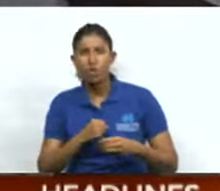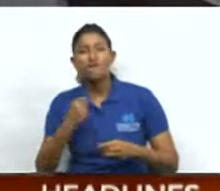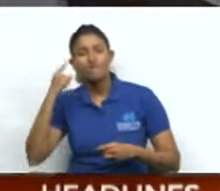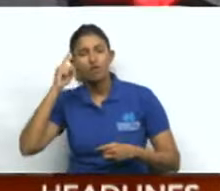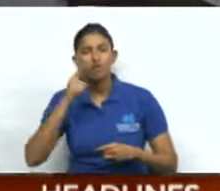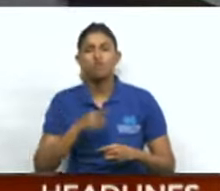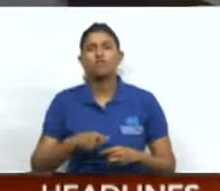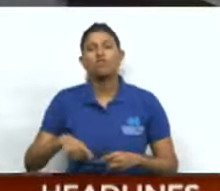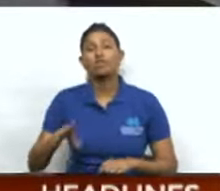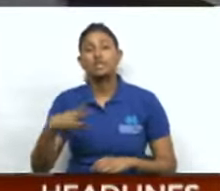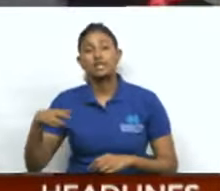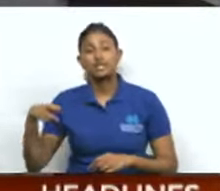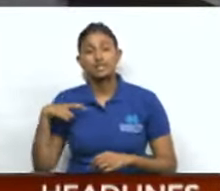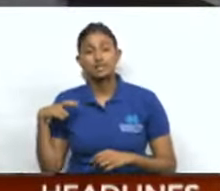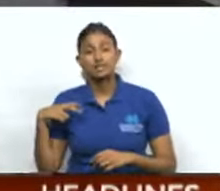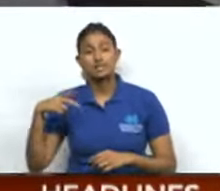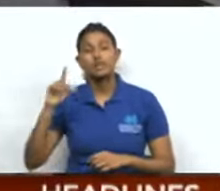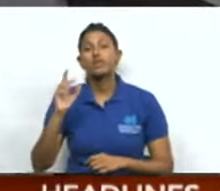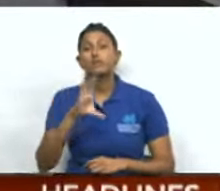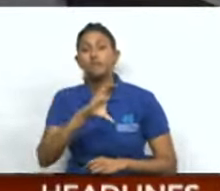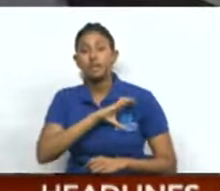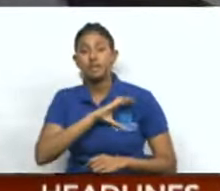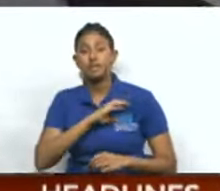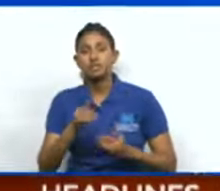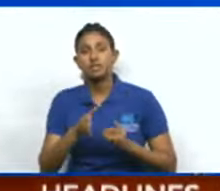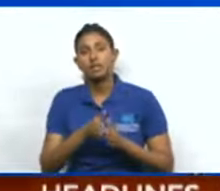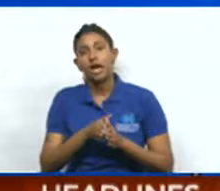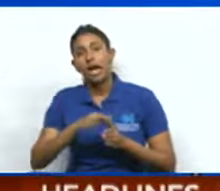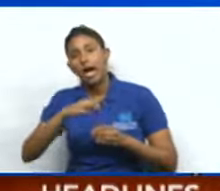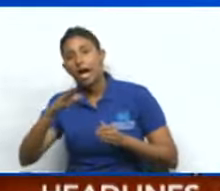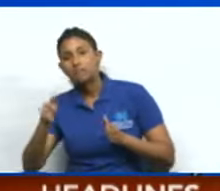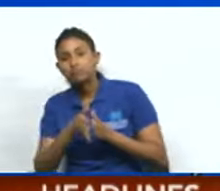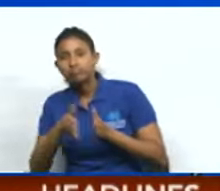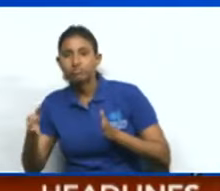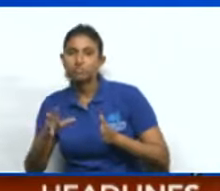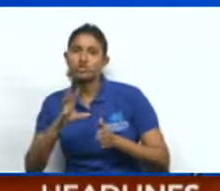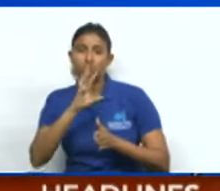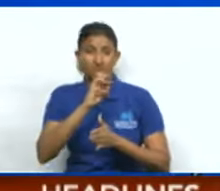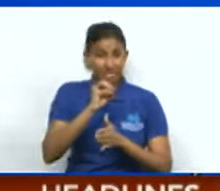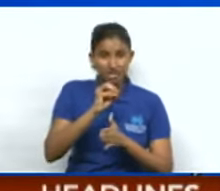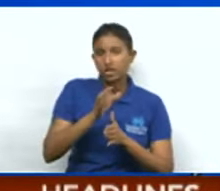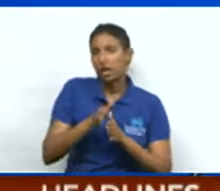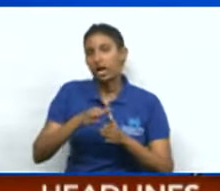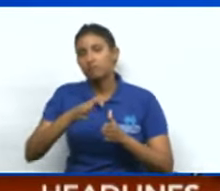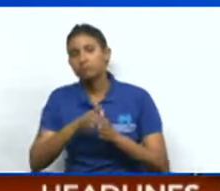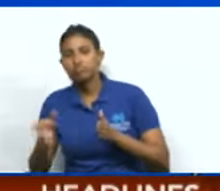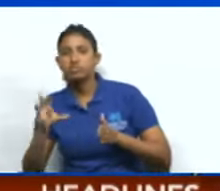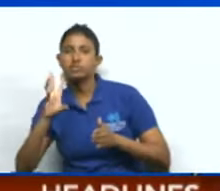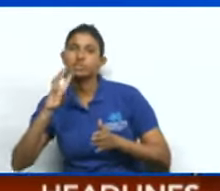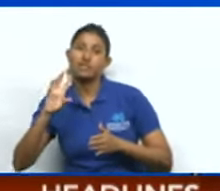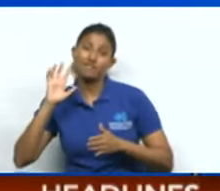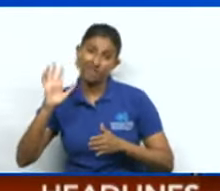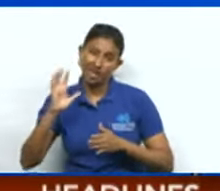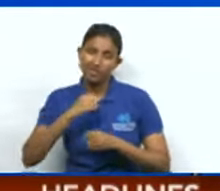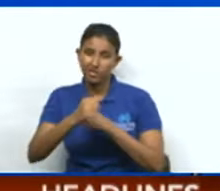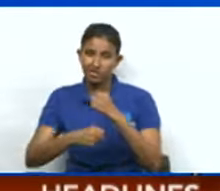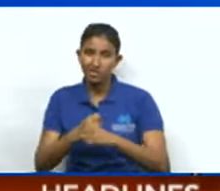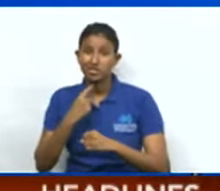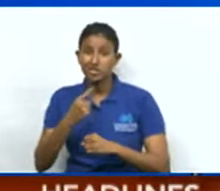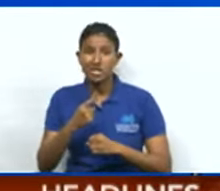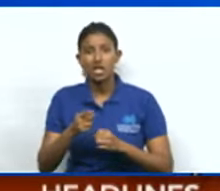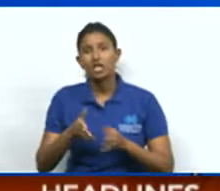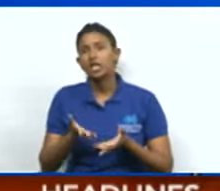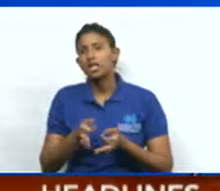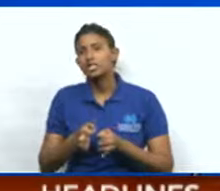Commissioner of Police to be extended from 60 to 65 years. According to the report, the Commission believes extending the retirement age